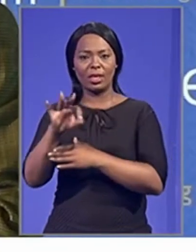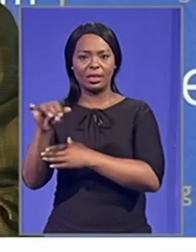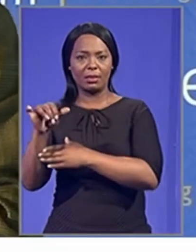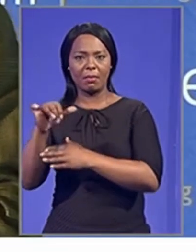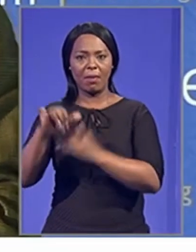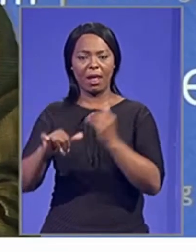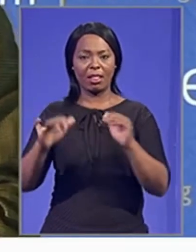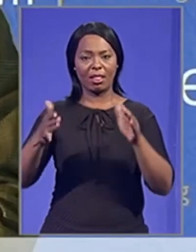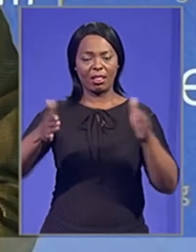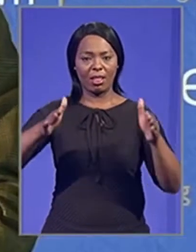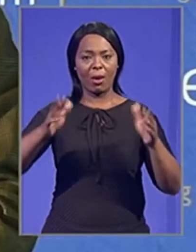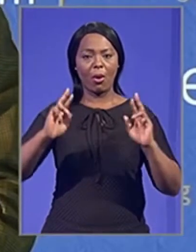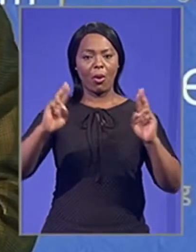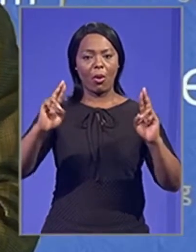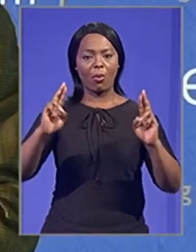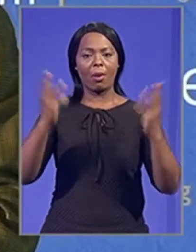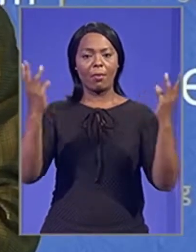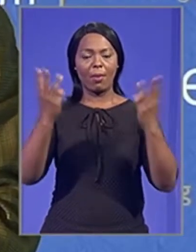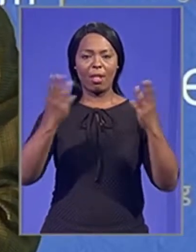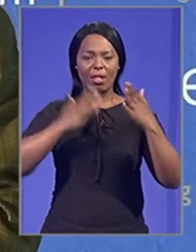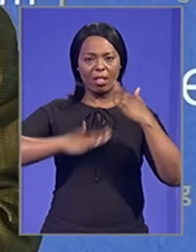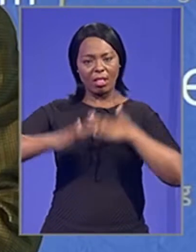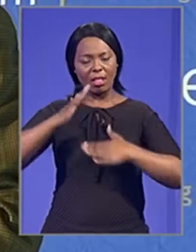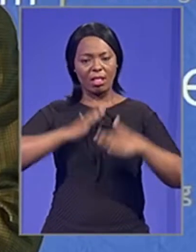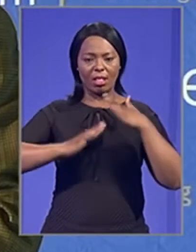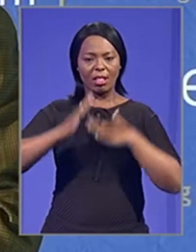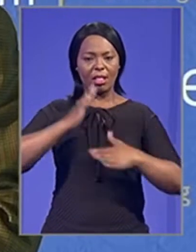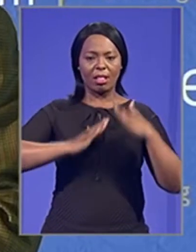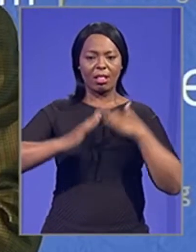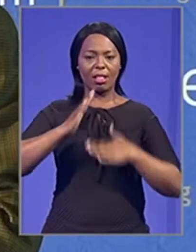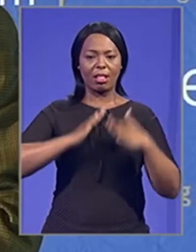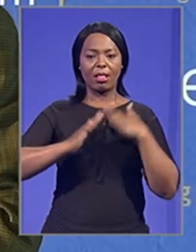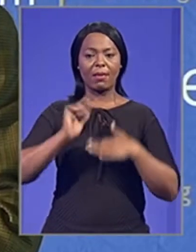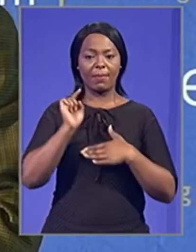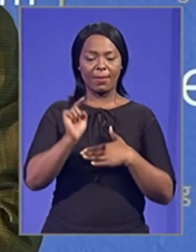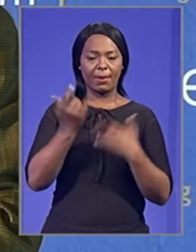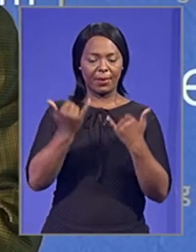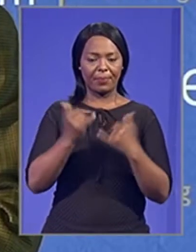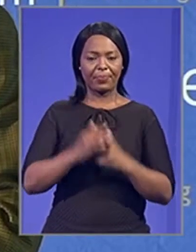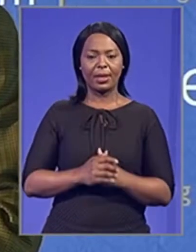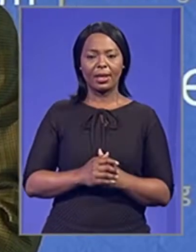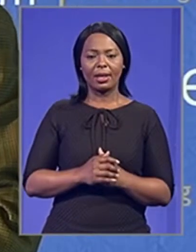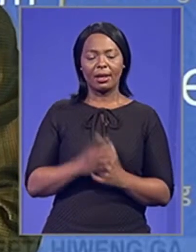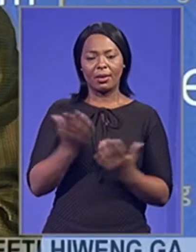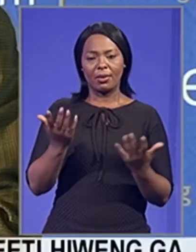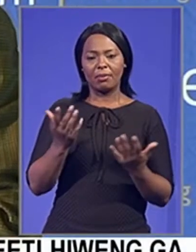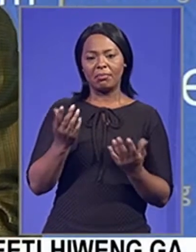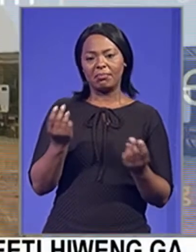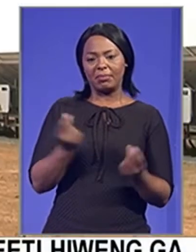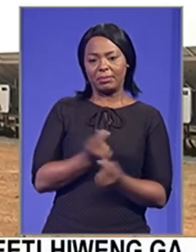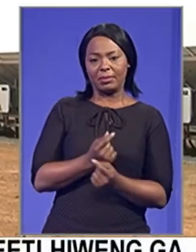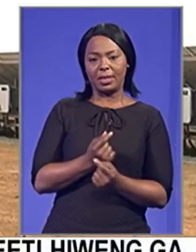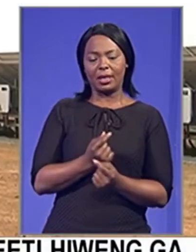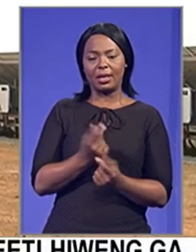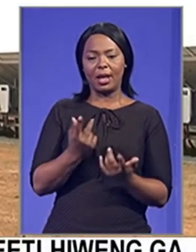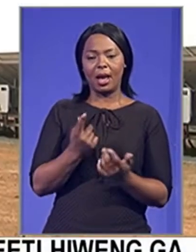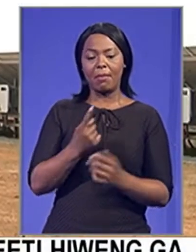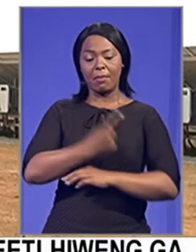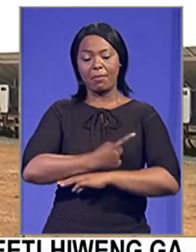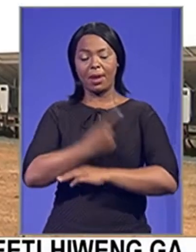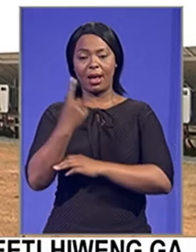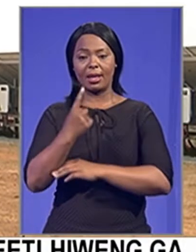know everyone in South Africa is impatient to see an end to load shedding, but unfortunately these projects do take time. Tumalano